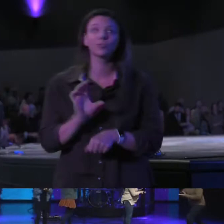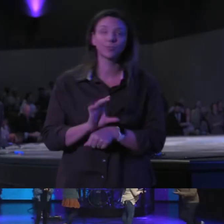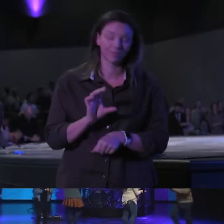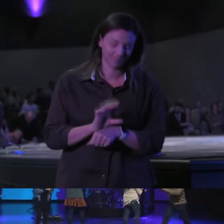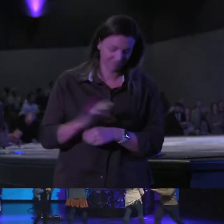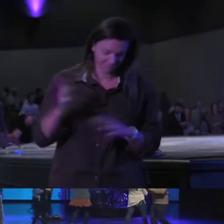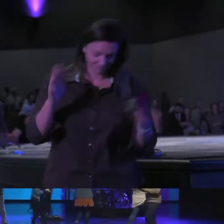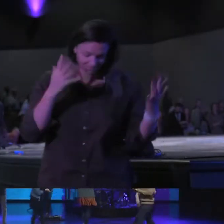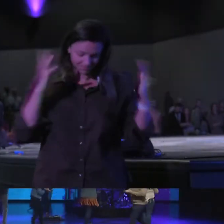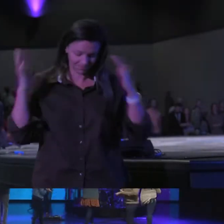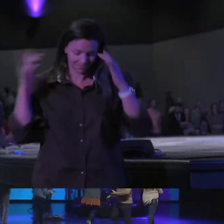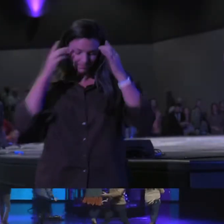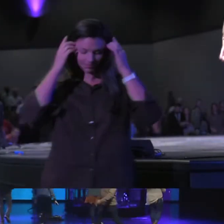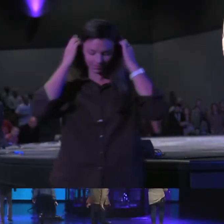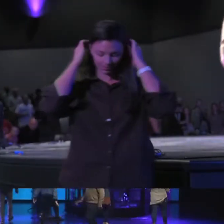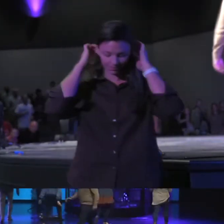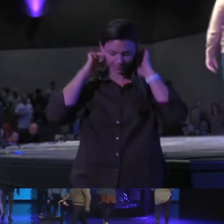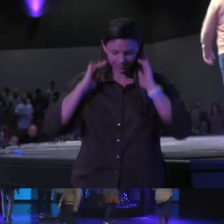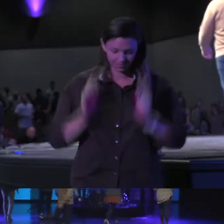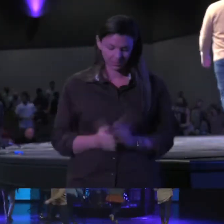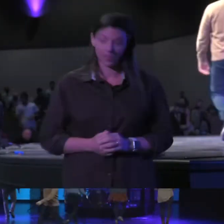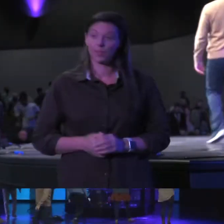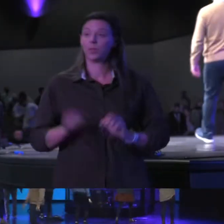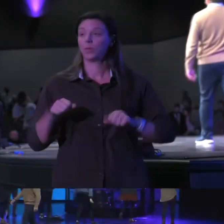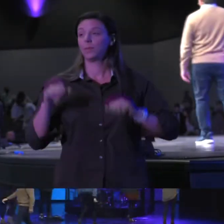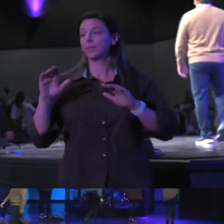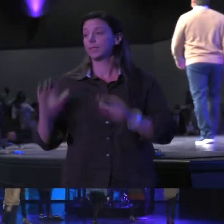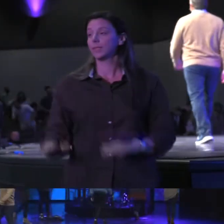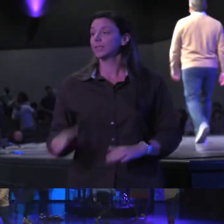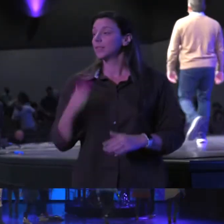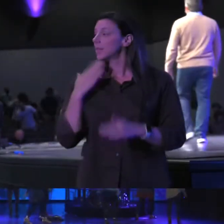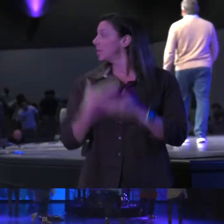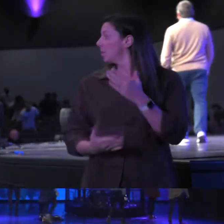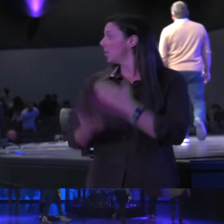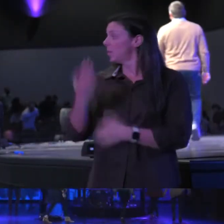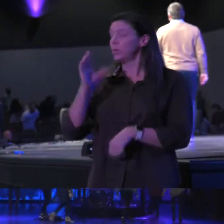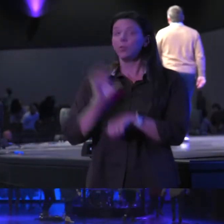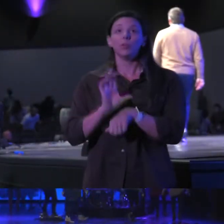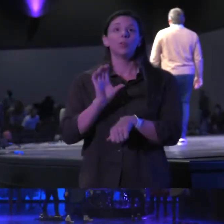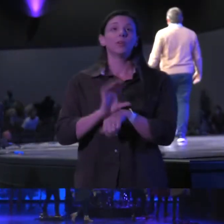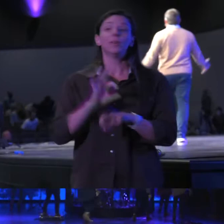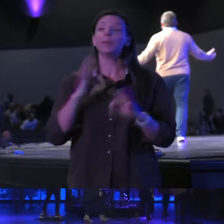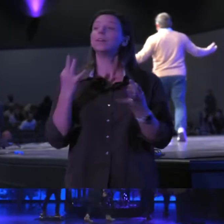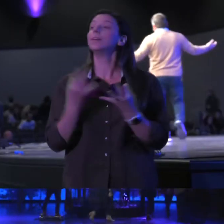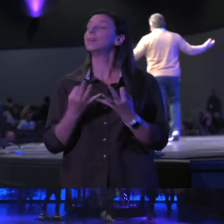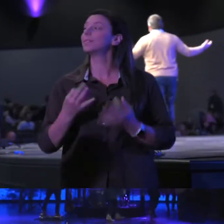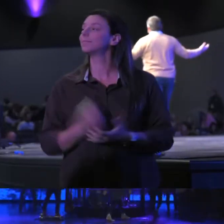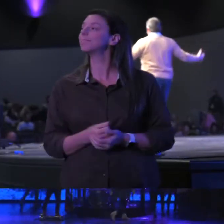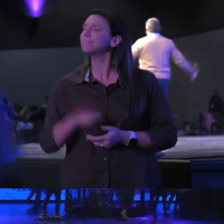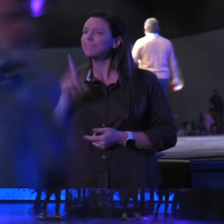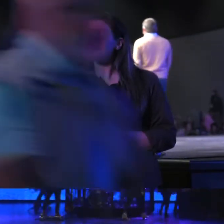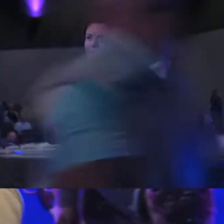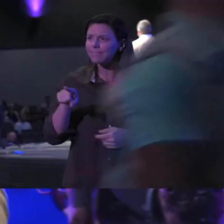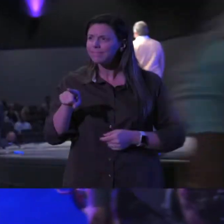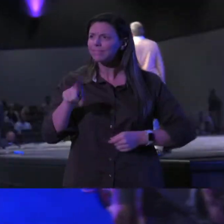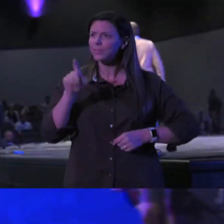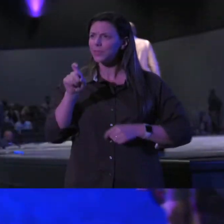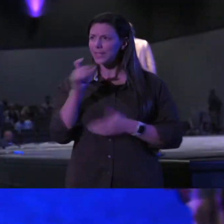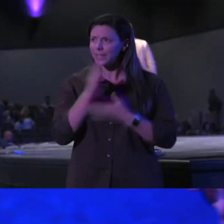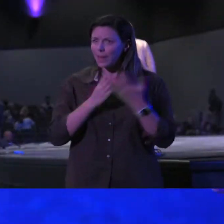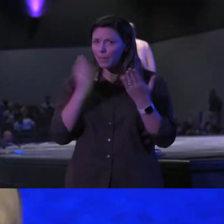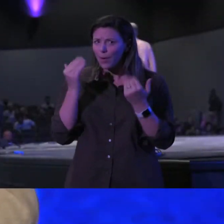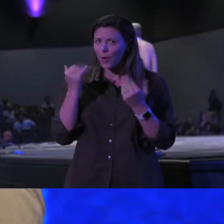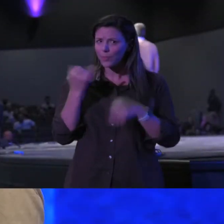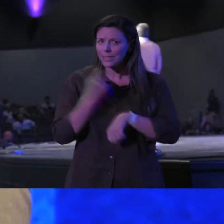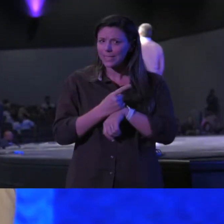church. Amen. You may be seated. Good morning, church family. Good morning. Let me ask you a question. Do you need some hope